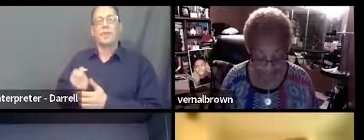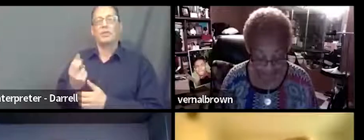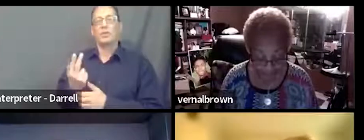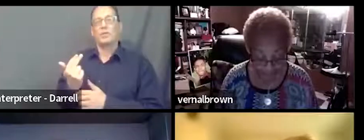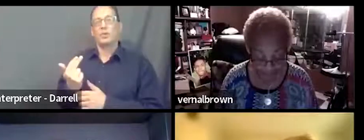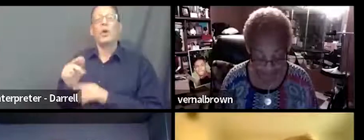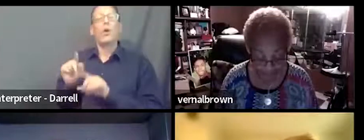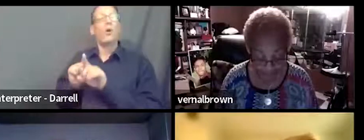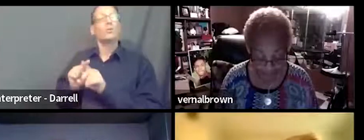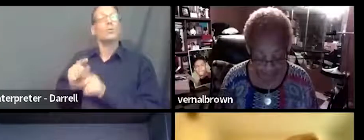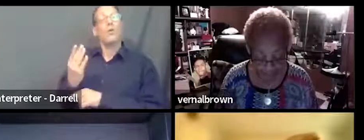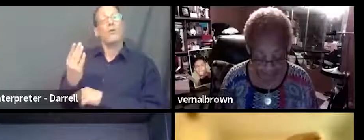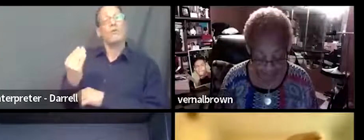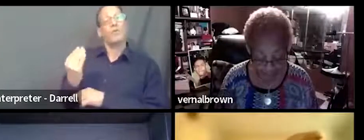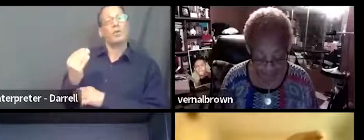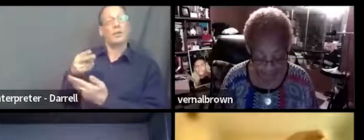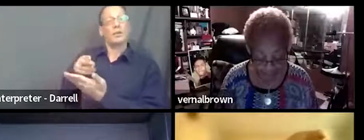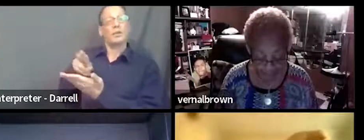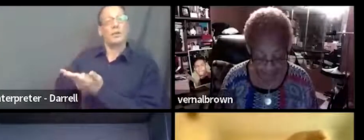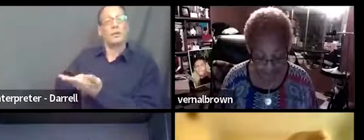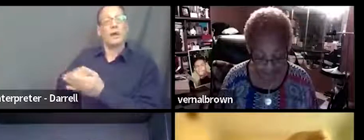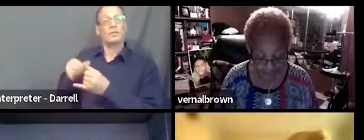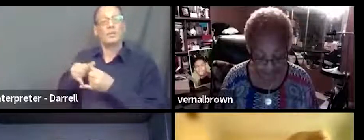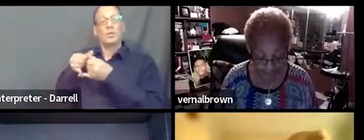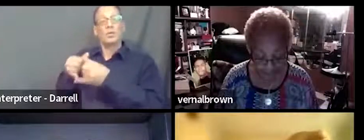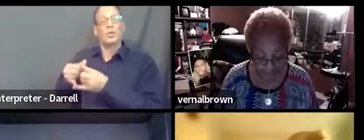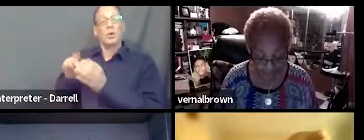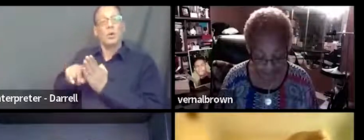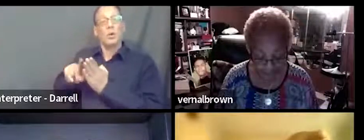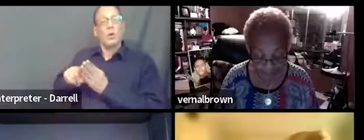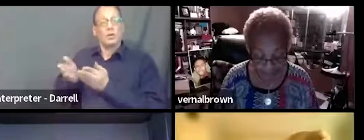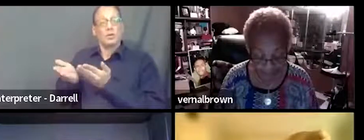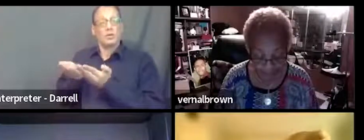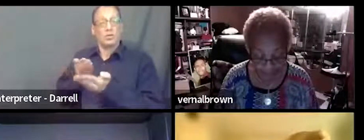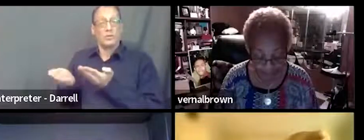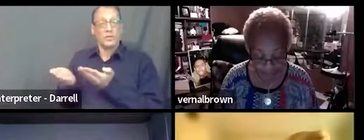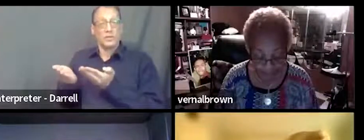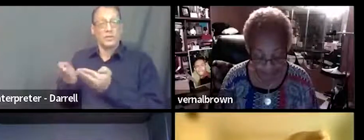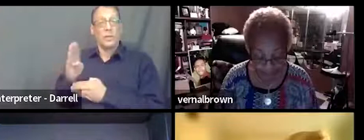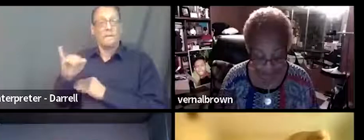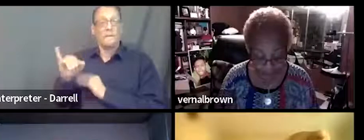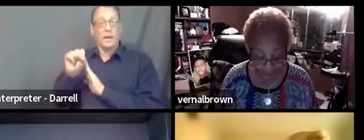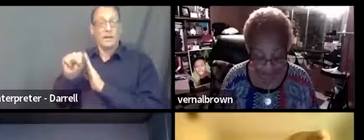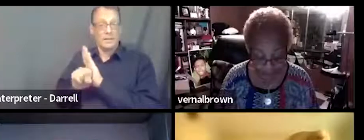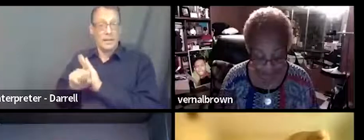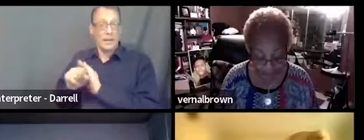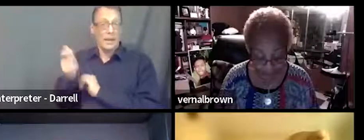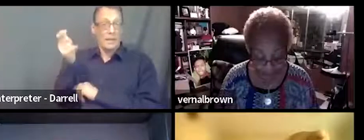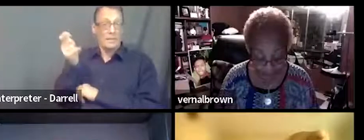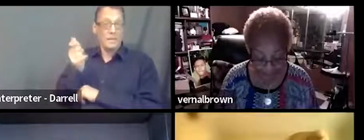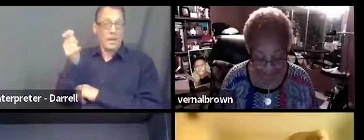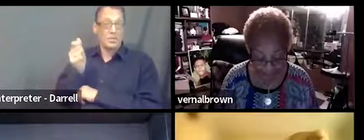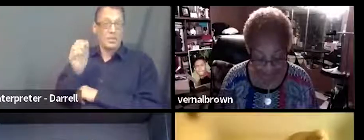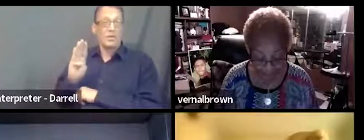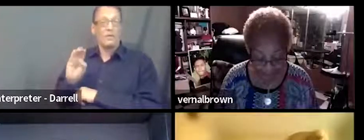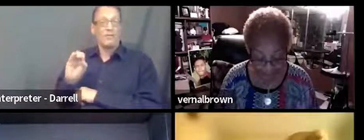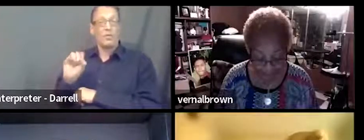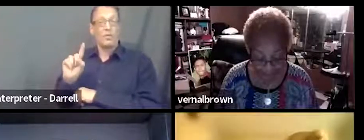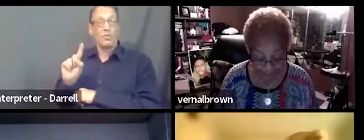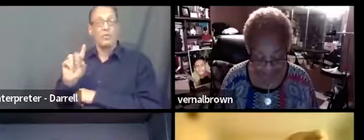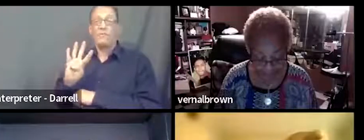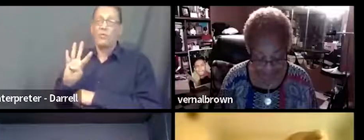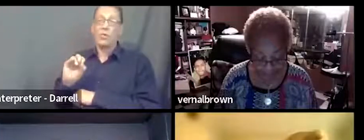item 14, contract award, audit services, Bi-State Development, Pension Plans and 401k Retirement Savings